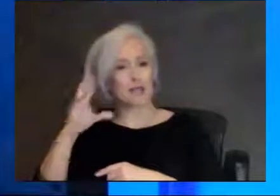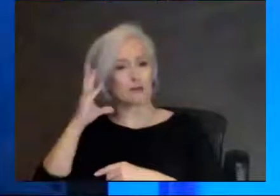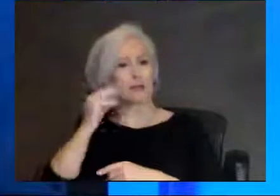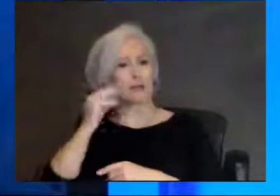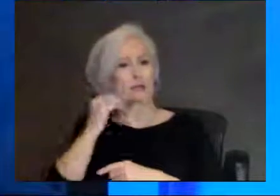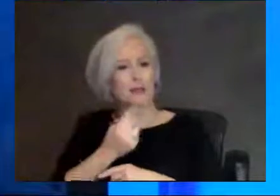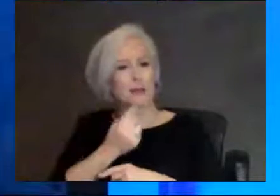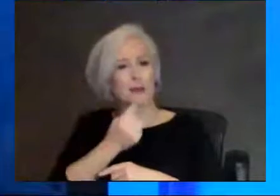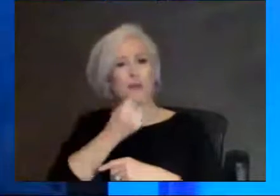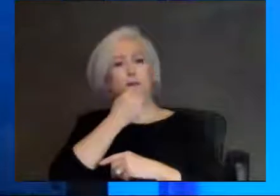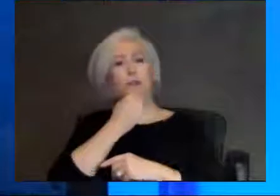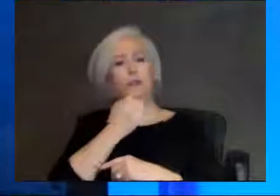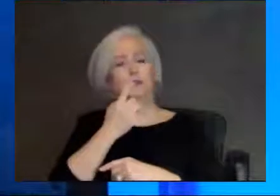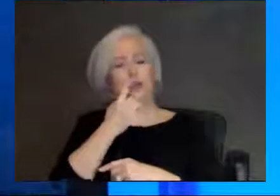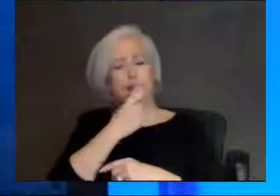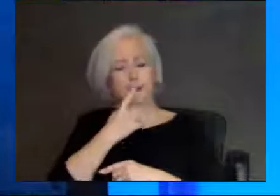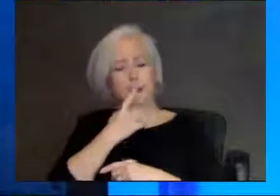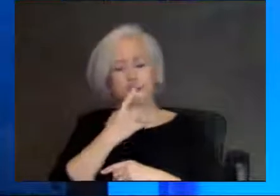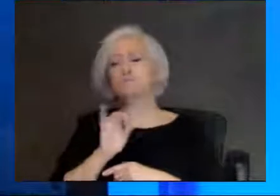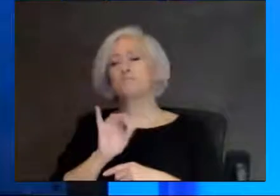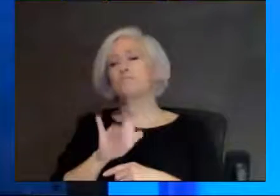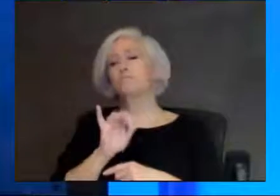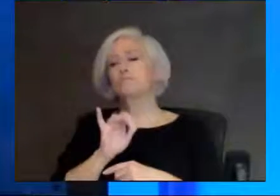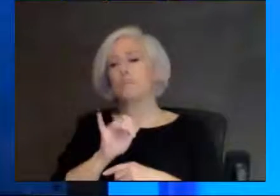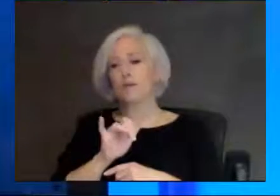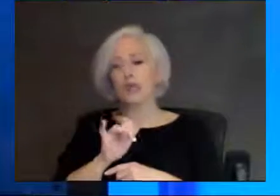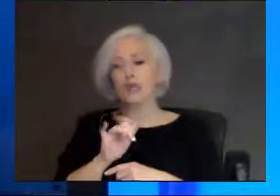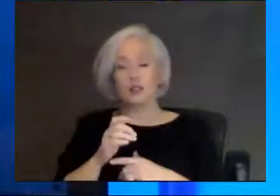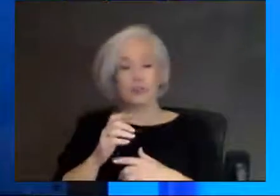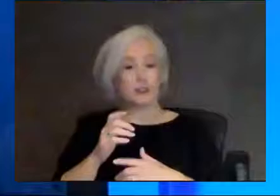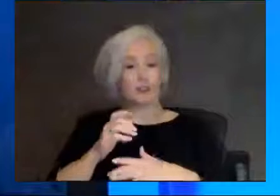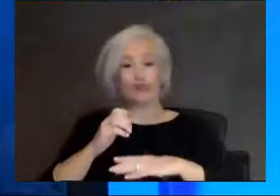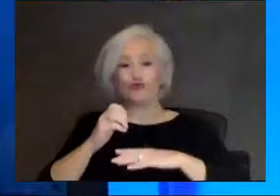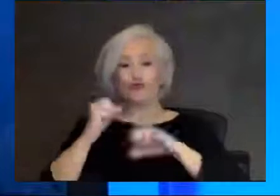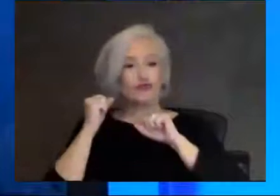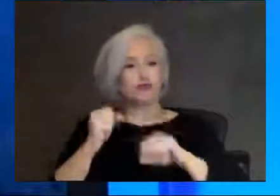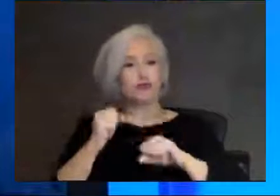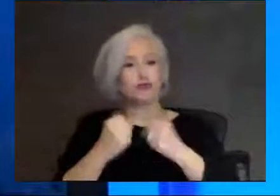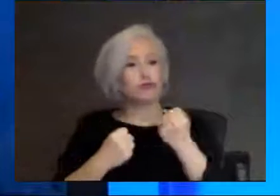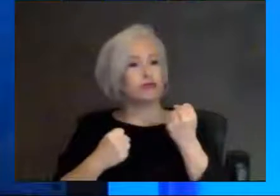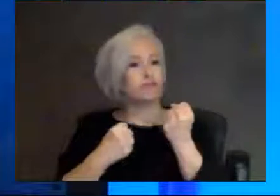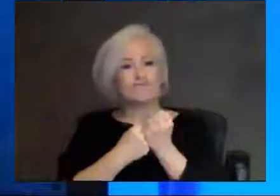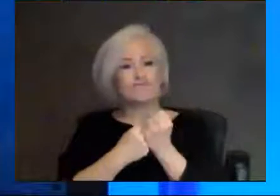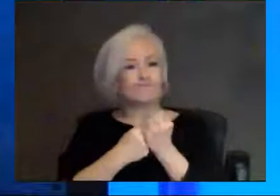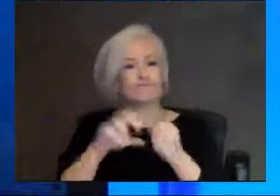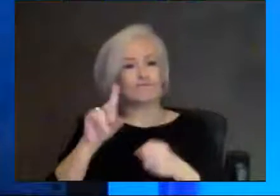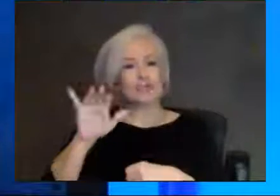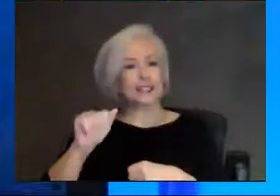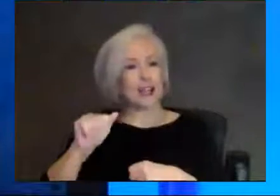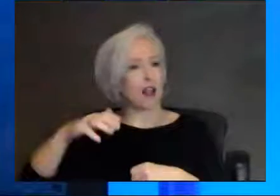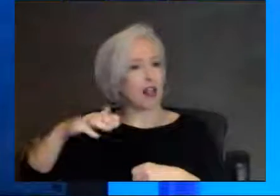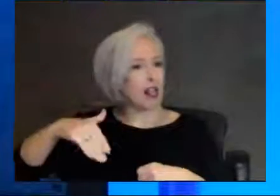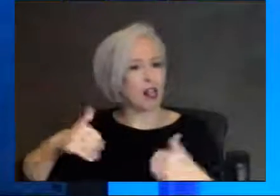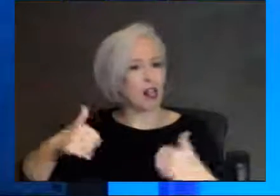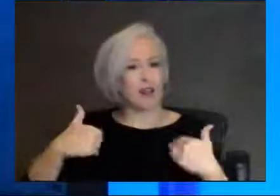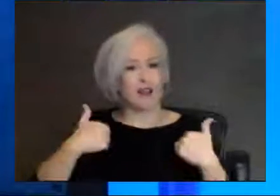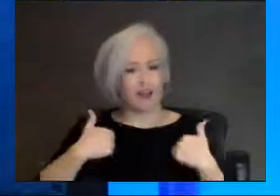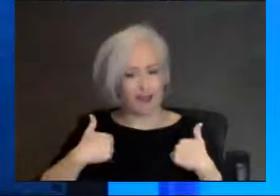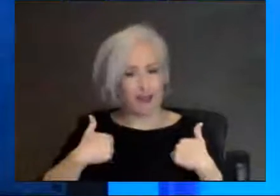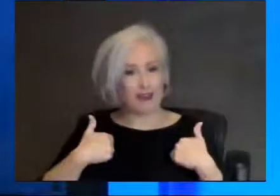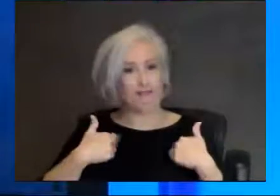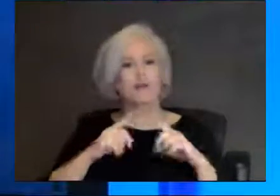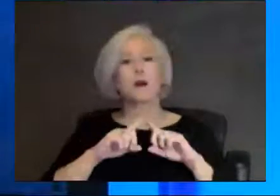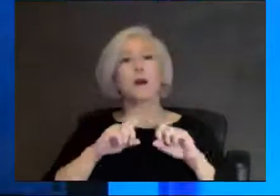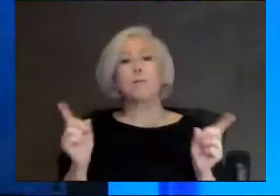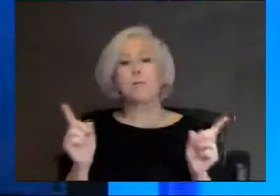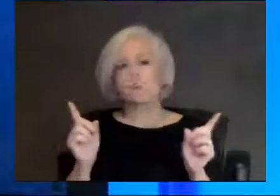problem. So we really don't have a concrete data to prove that why it is only happening, but we have an interesting, we're